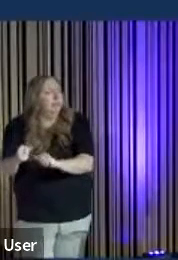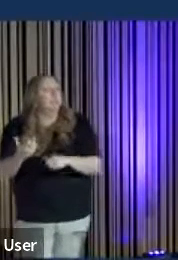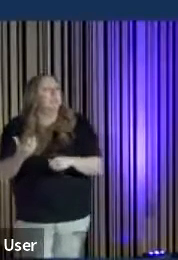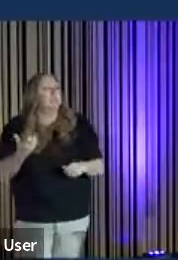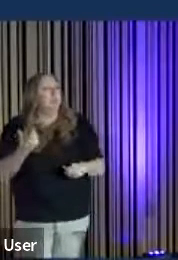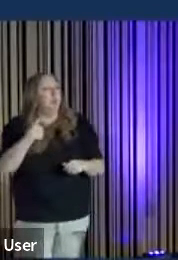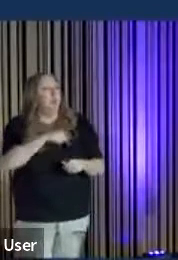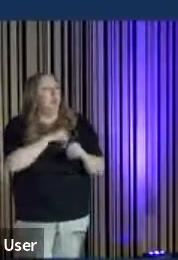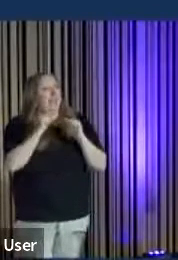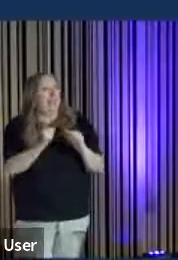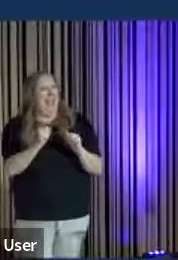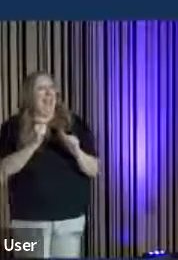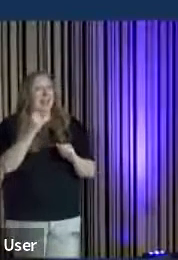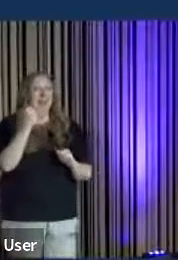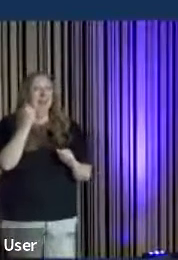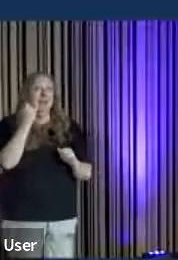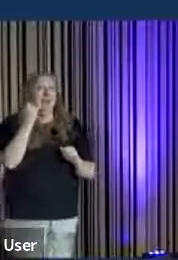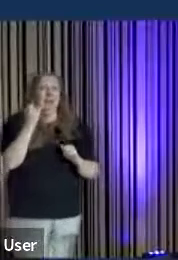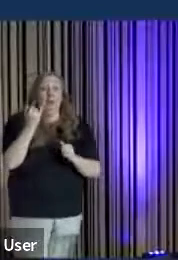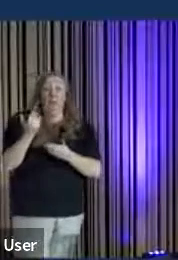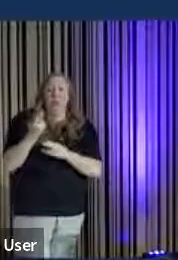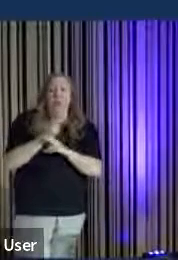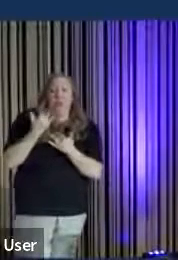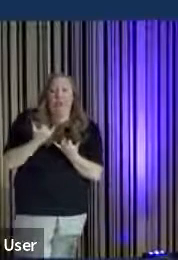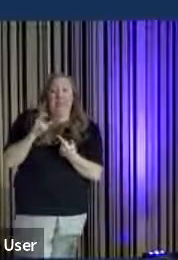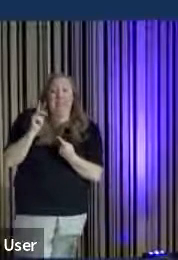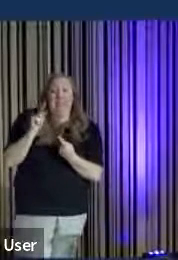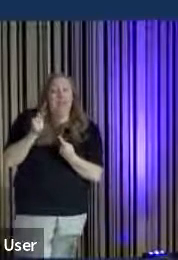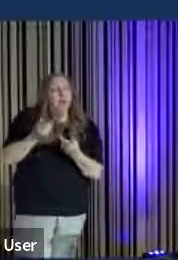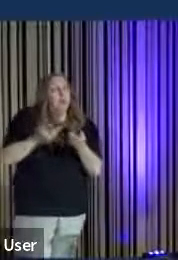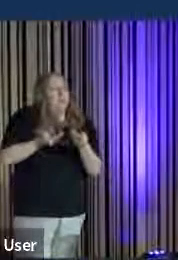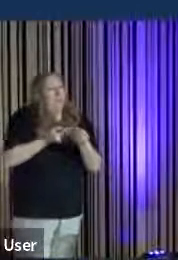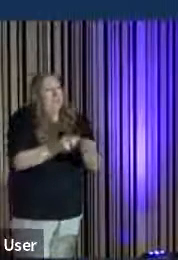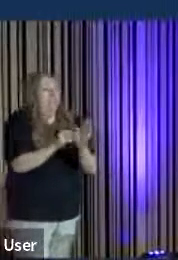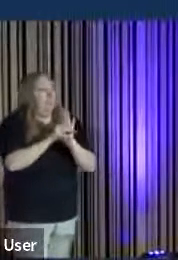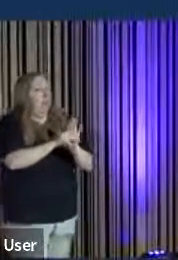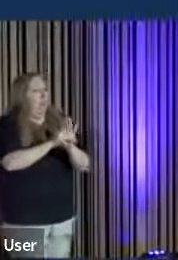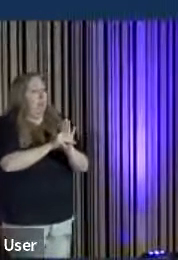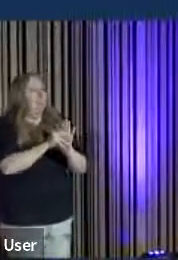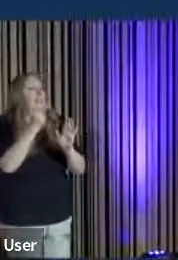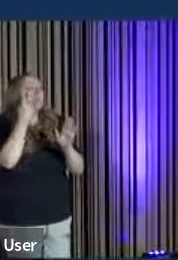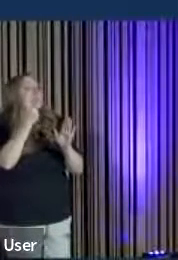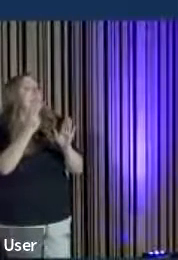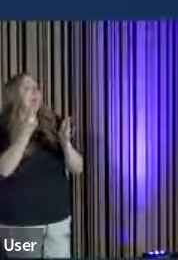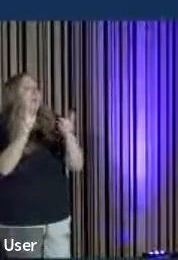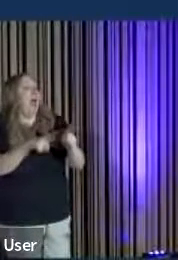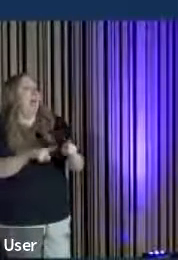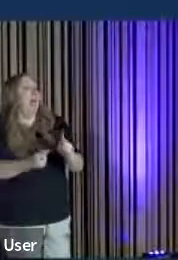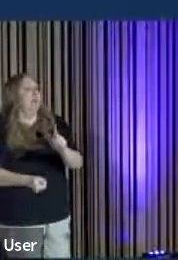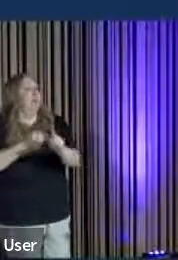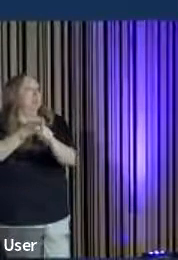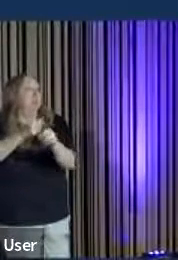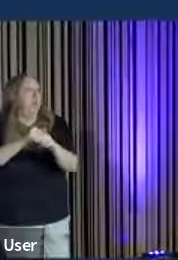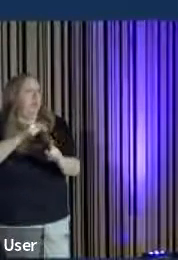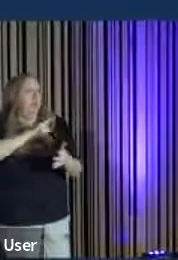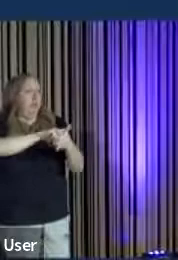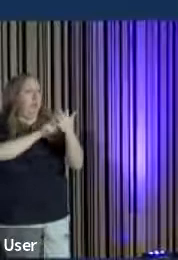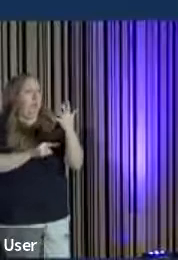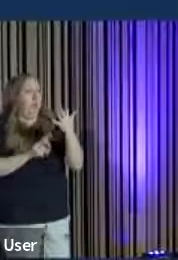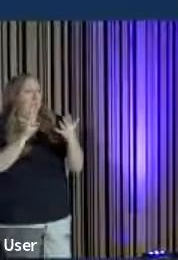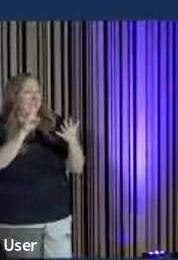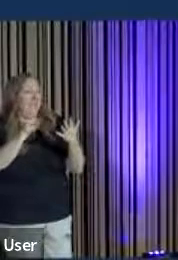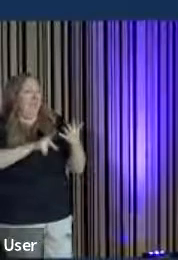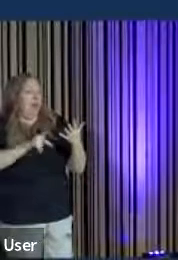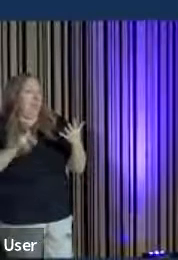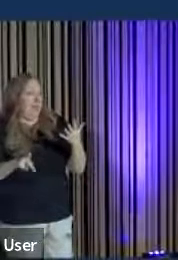today's plankton into this future ocean and see what happens. And here we sort of see the